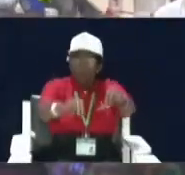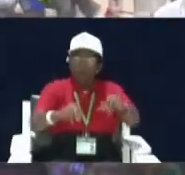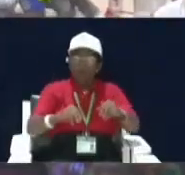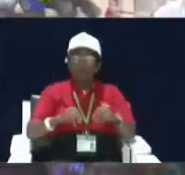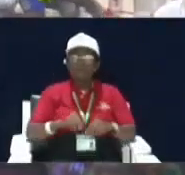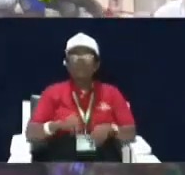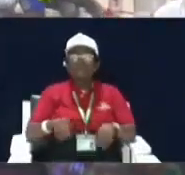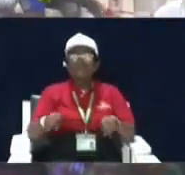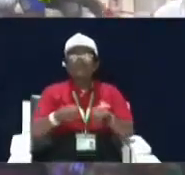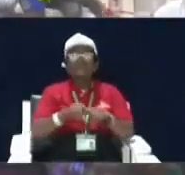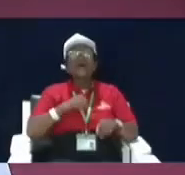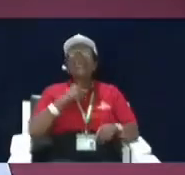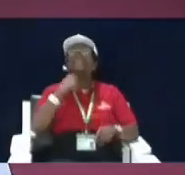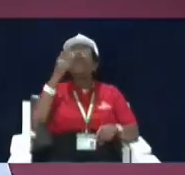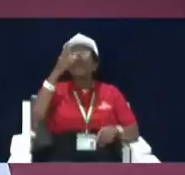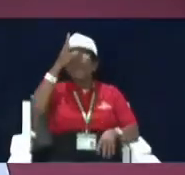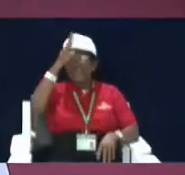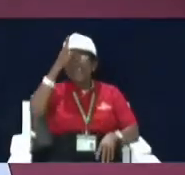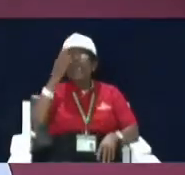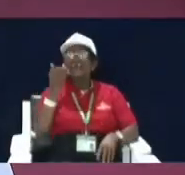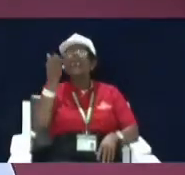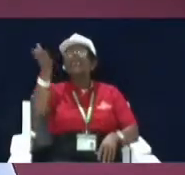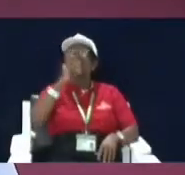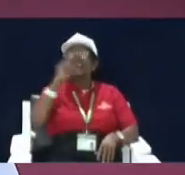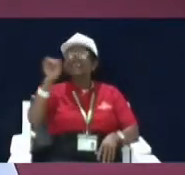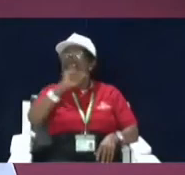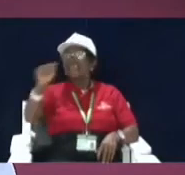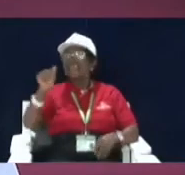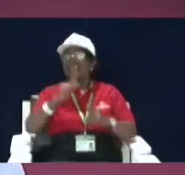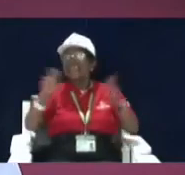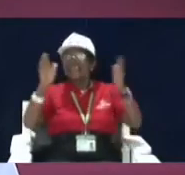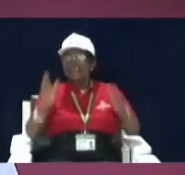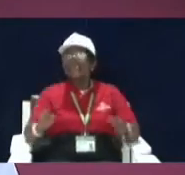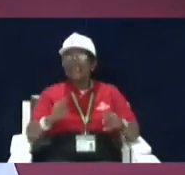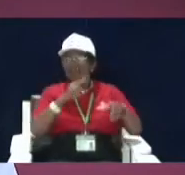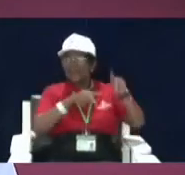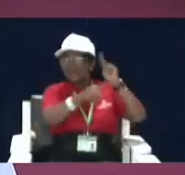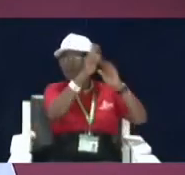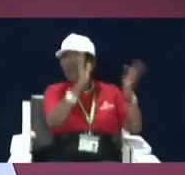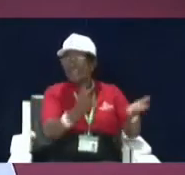So I told Papa, I said, there is a greater prophet here.